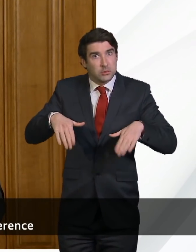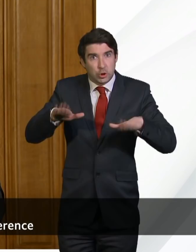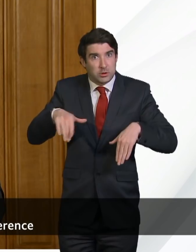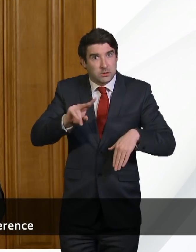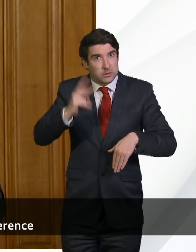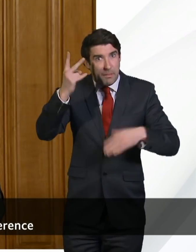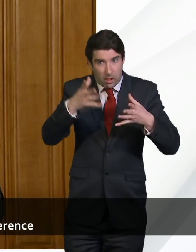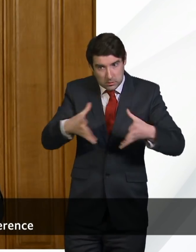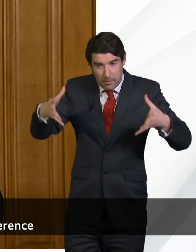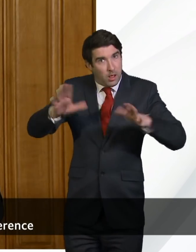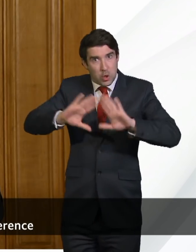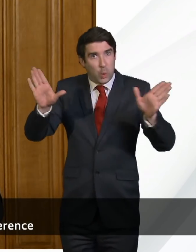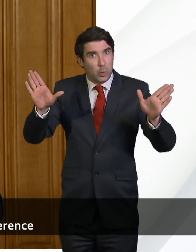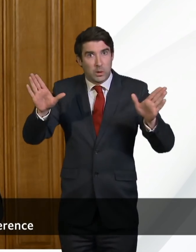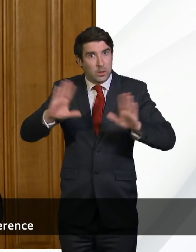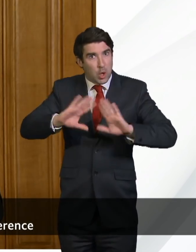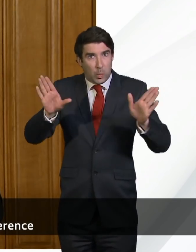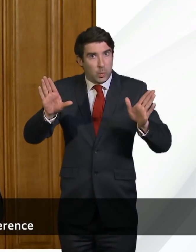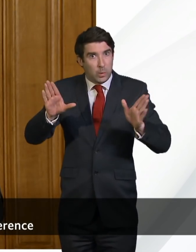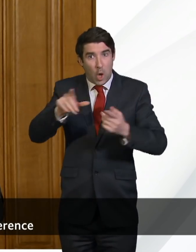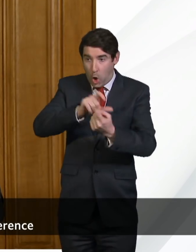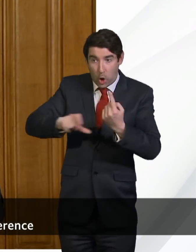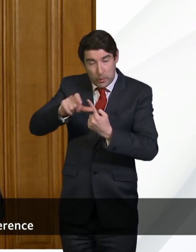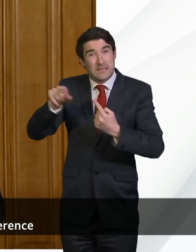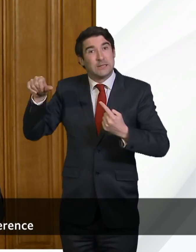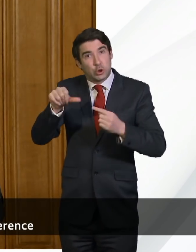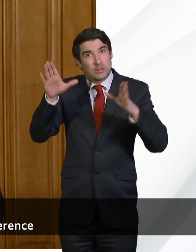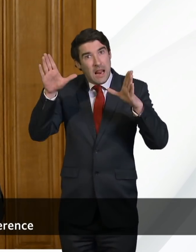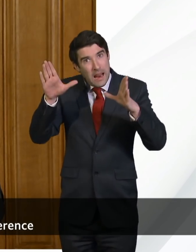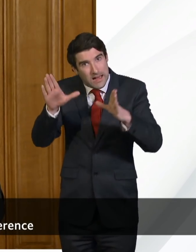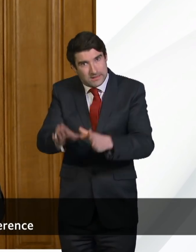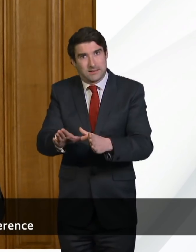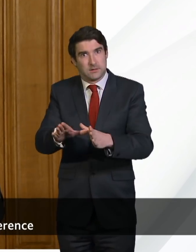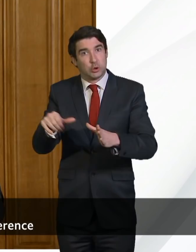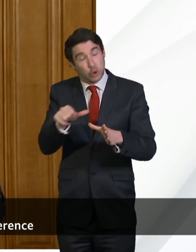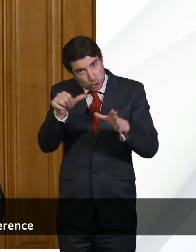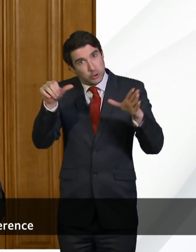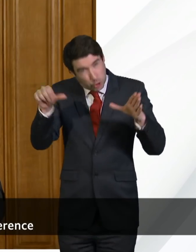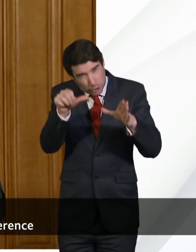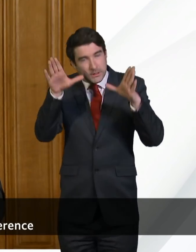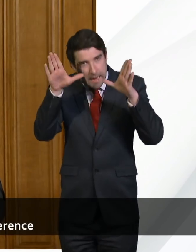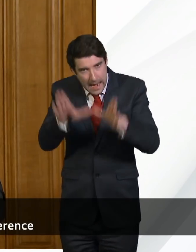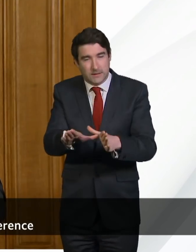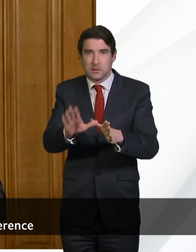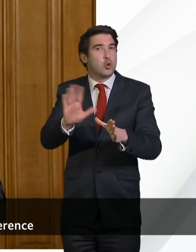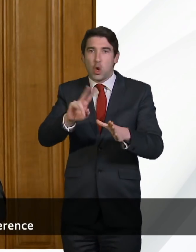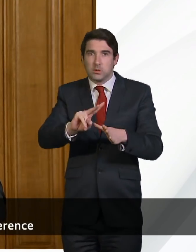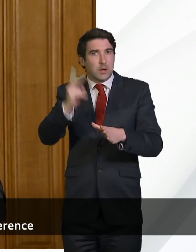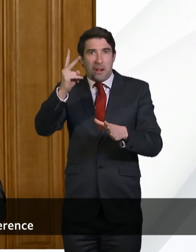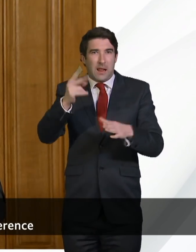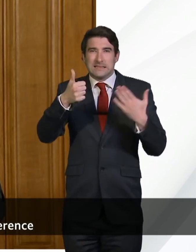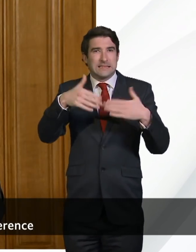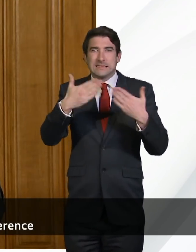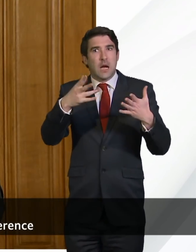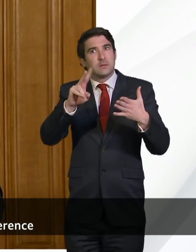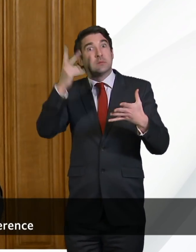doubling. In the community, you would expect this now to be shrinking for all the reasons I've said, and the evidence suggests that that's what's happening in terms of the